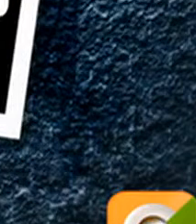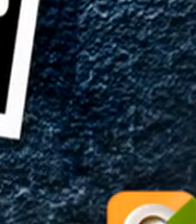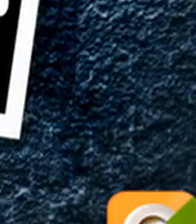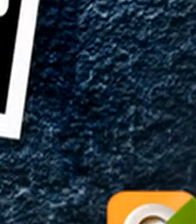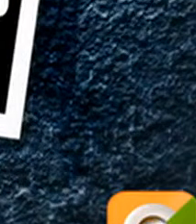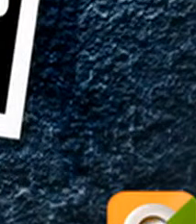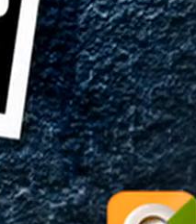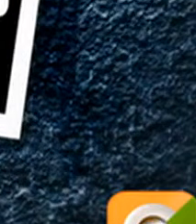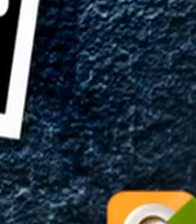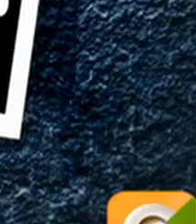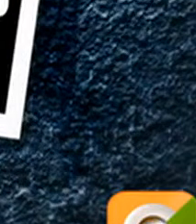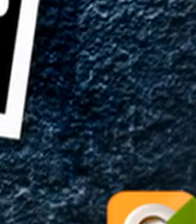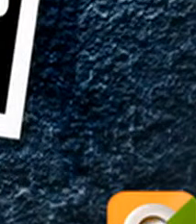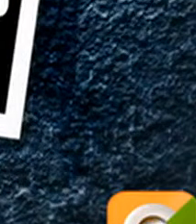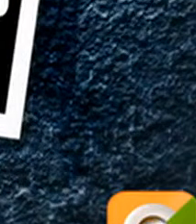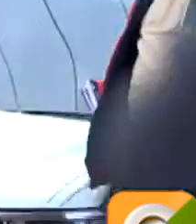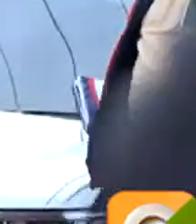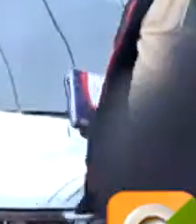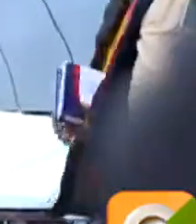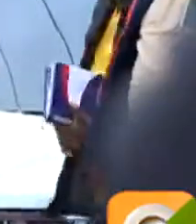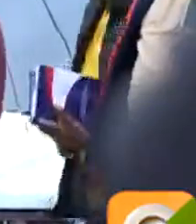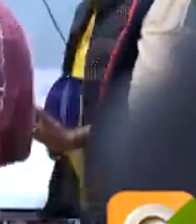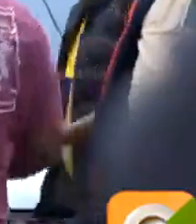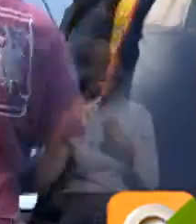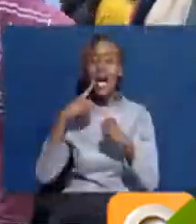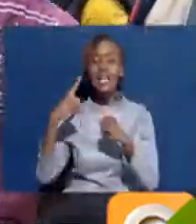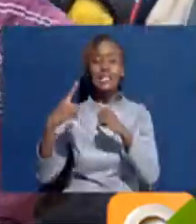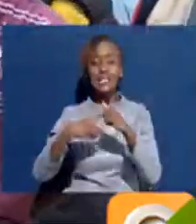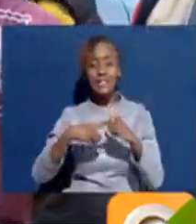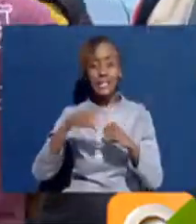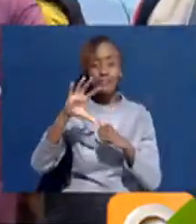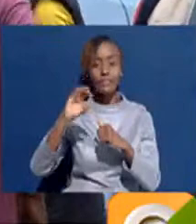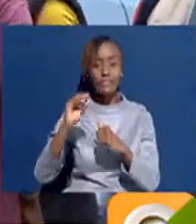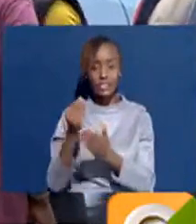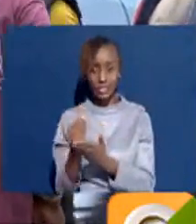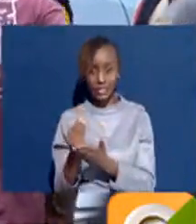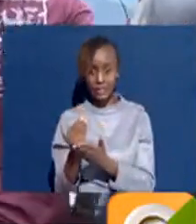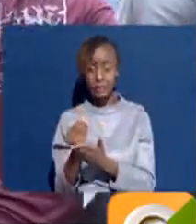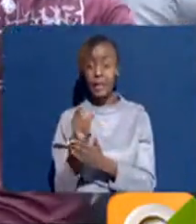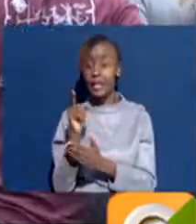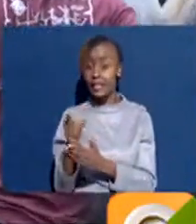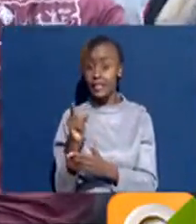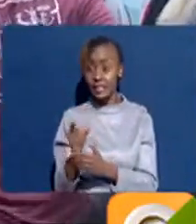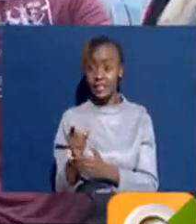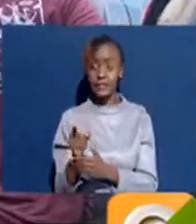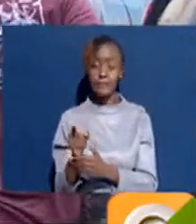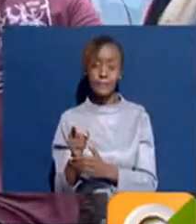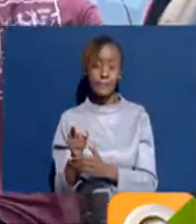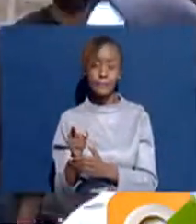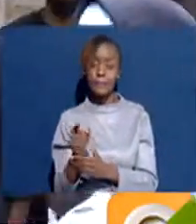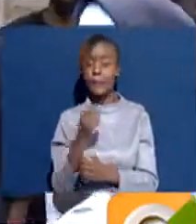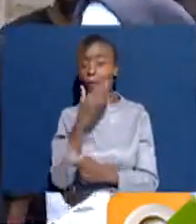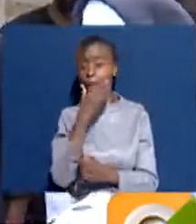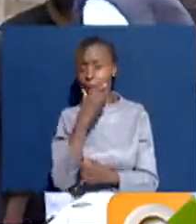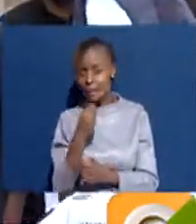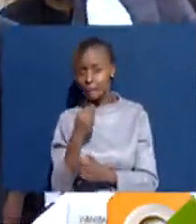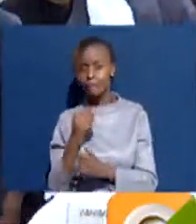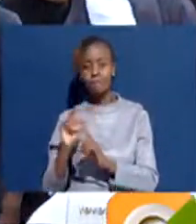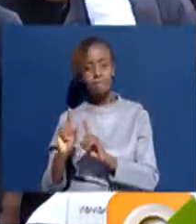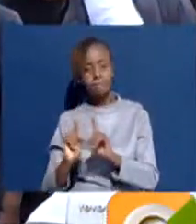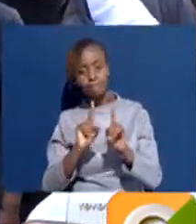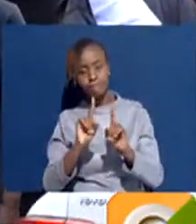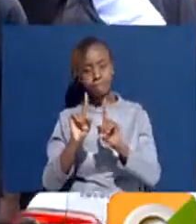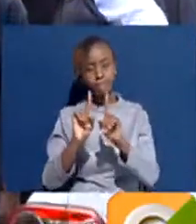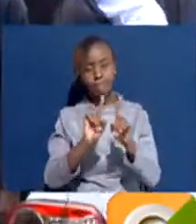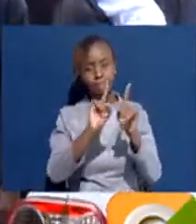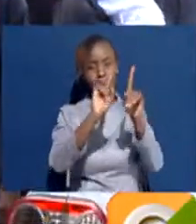650 Kenya shillings from Maigo. According to the police, Maigo is then seen walking out in the company of a woman who is